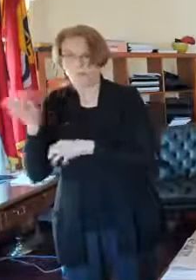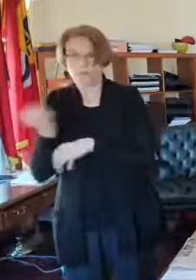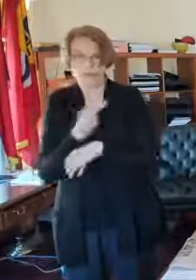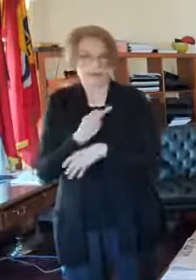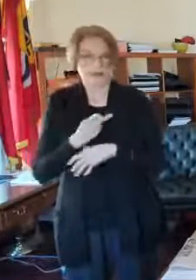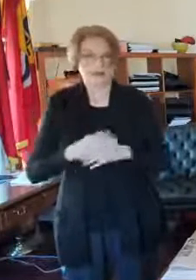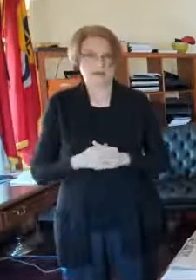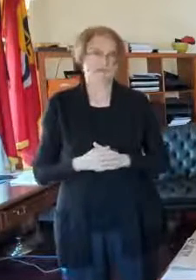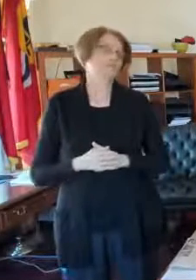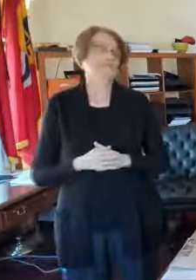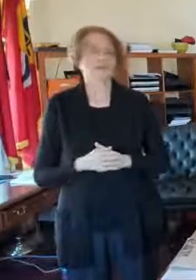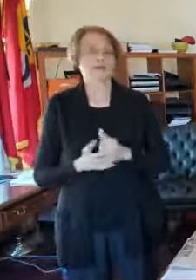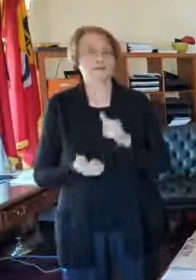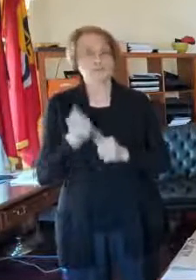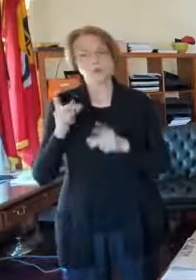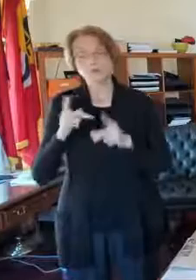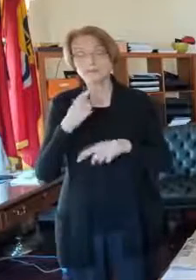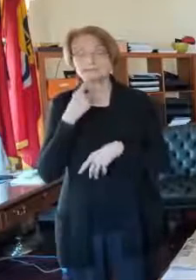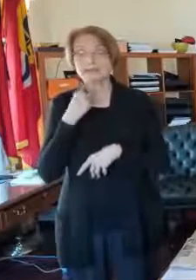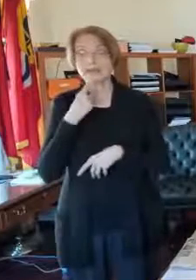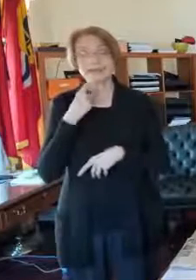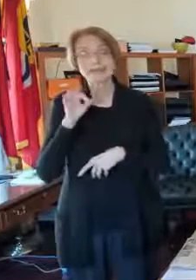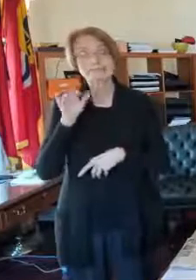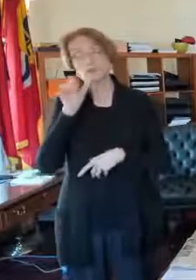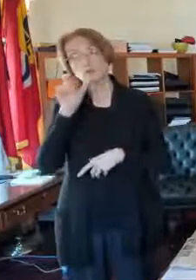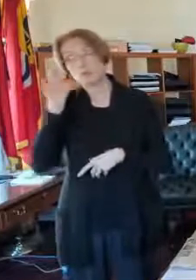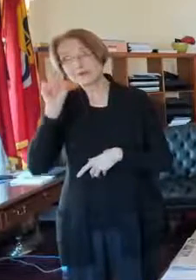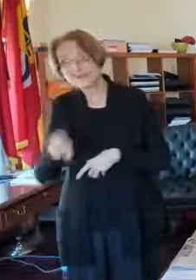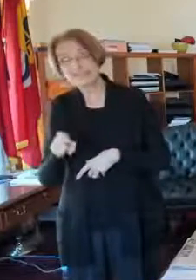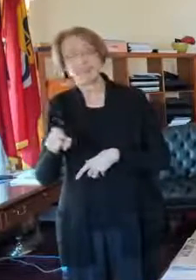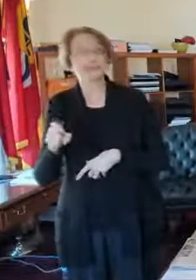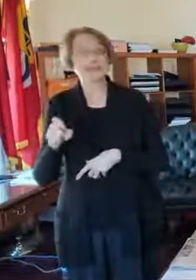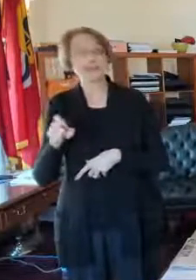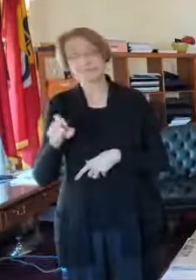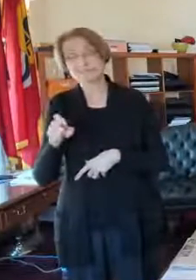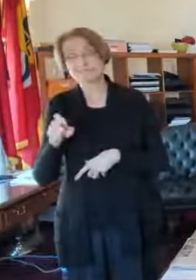Most folks will say to you, if you don't really need to be in the hospital, you don't want to be there.